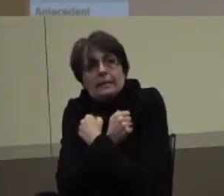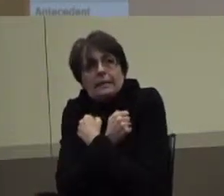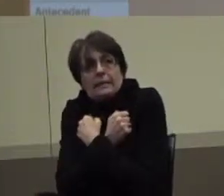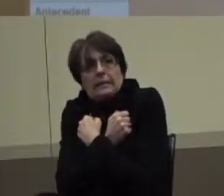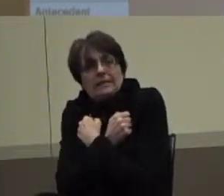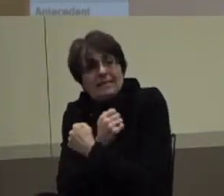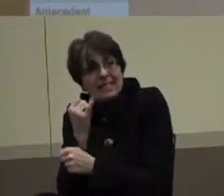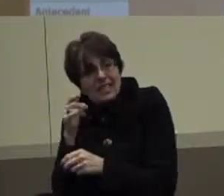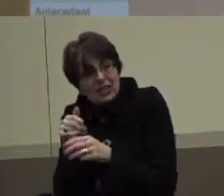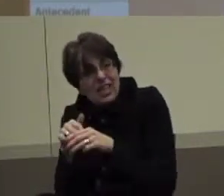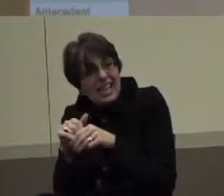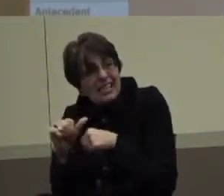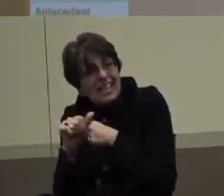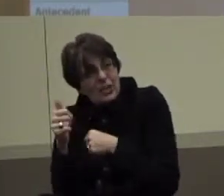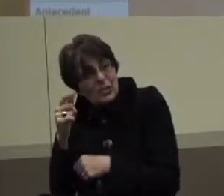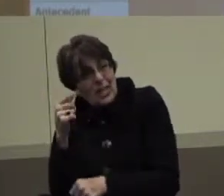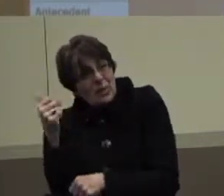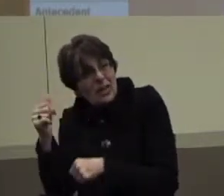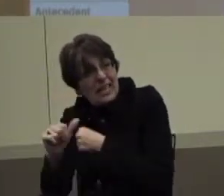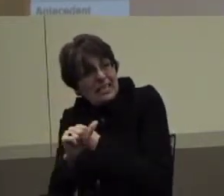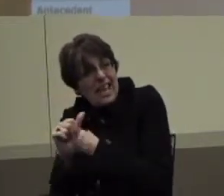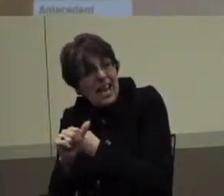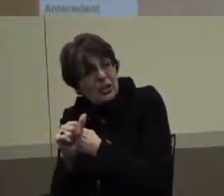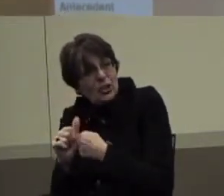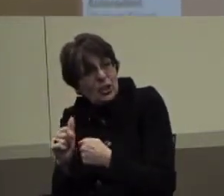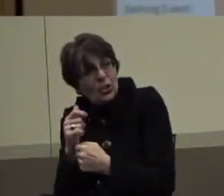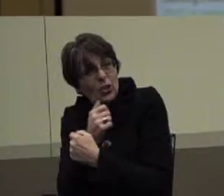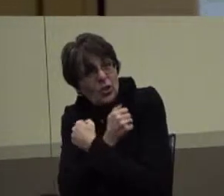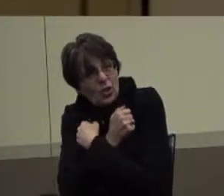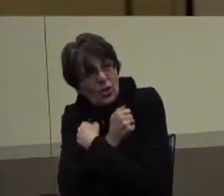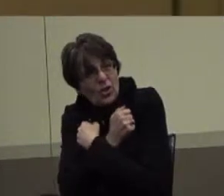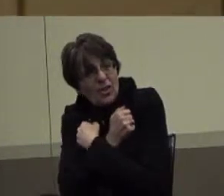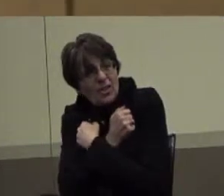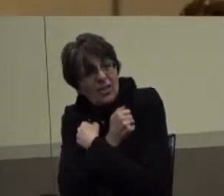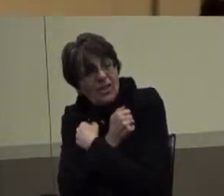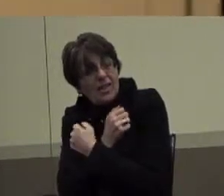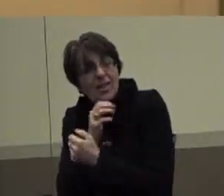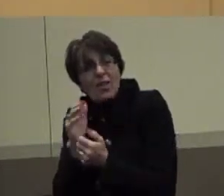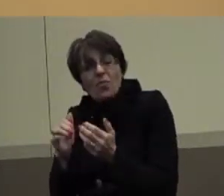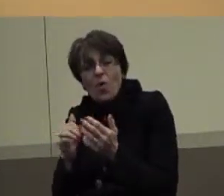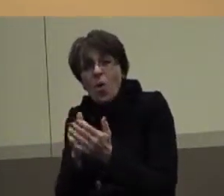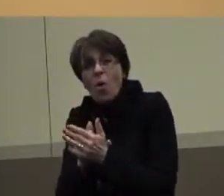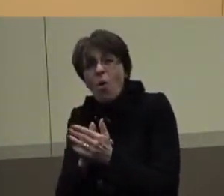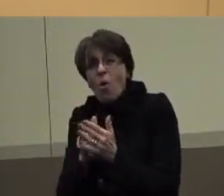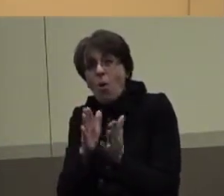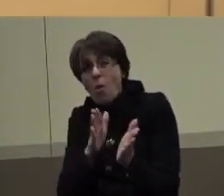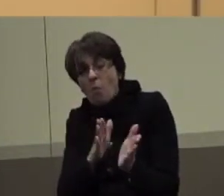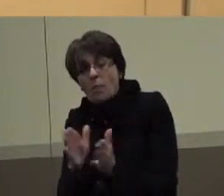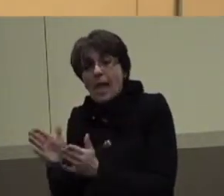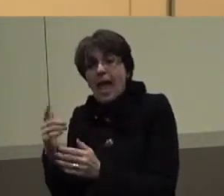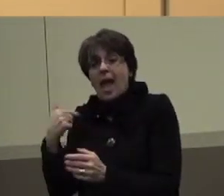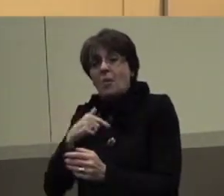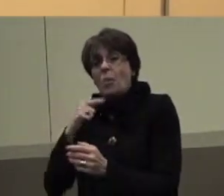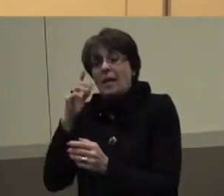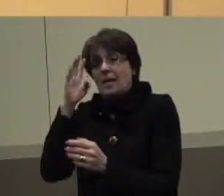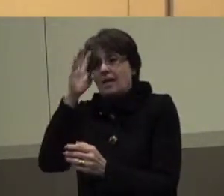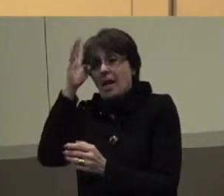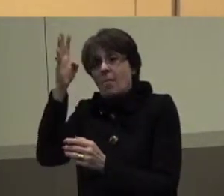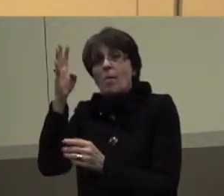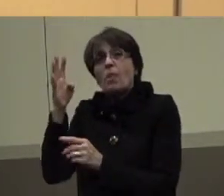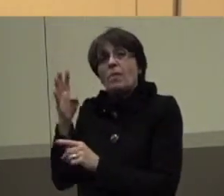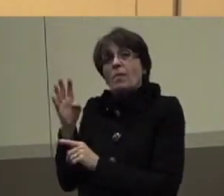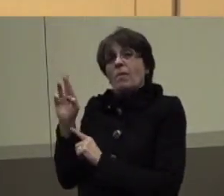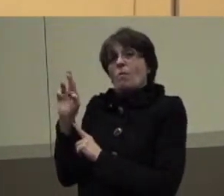is she in danger? Is anyone else in danger? So the whole plan that we came up with